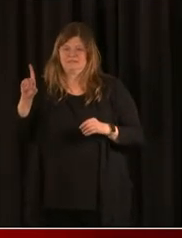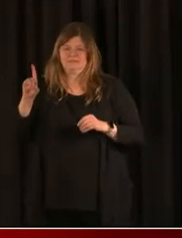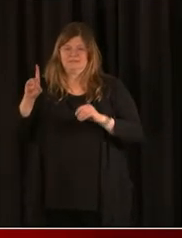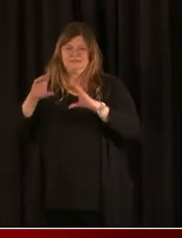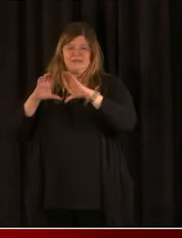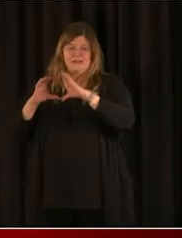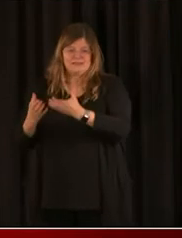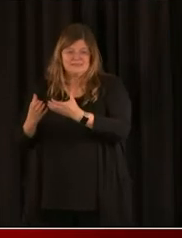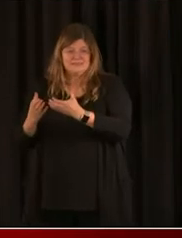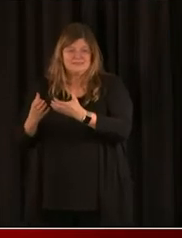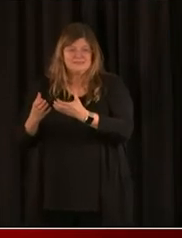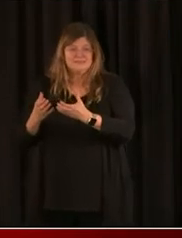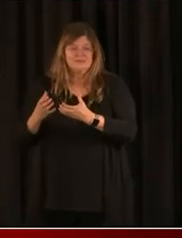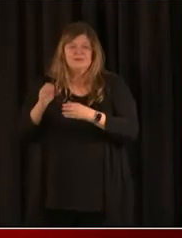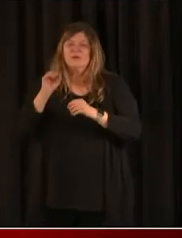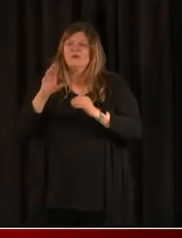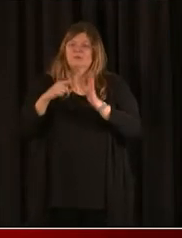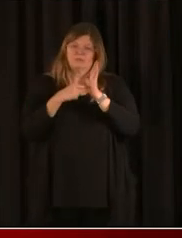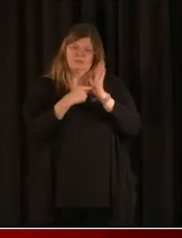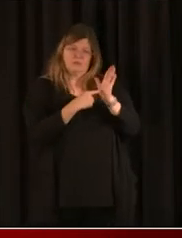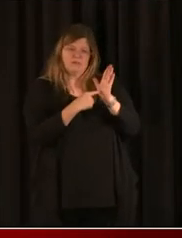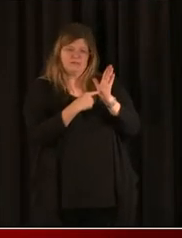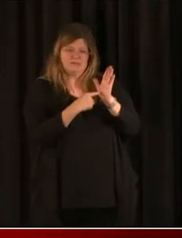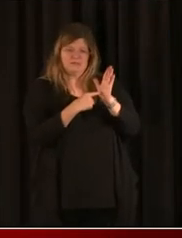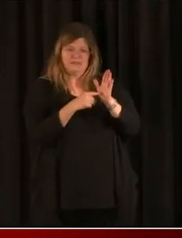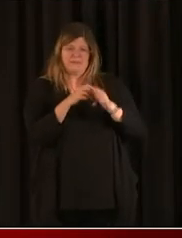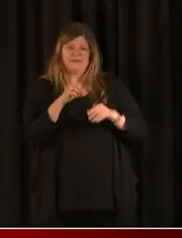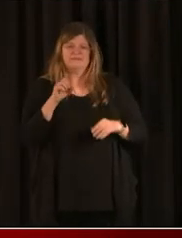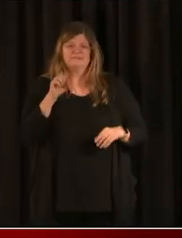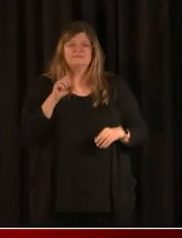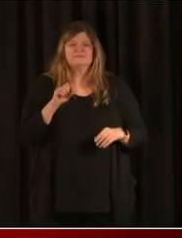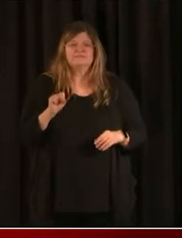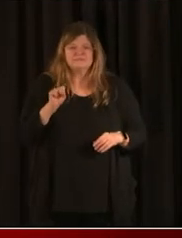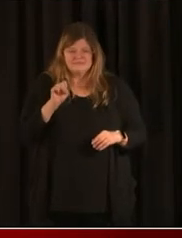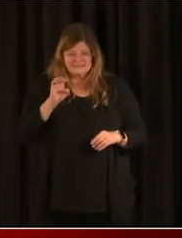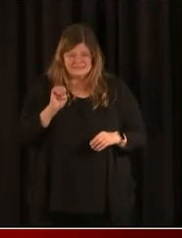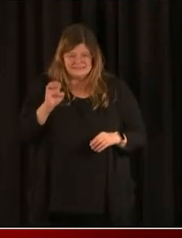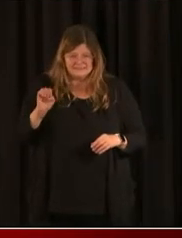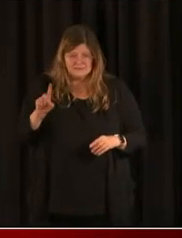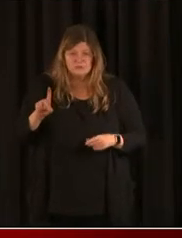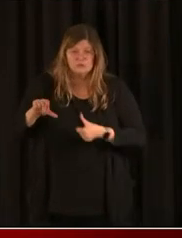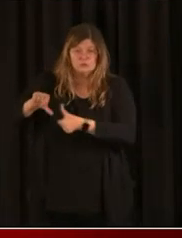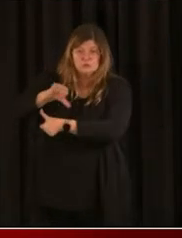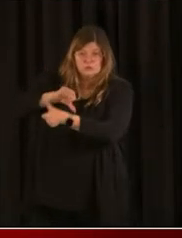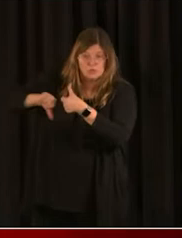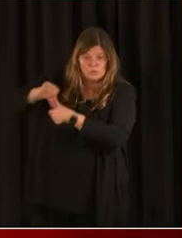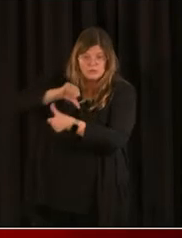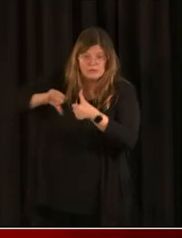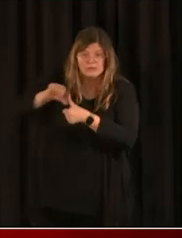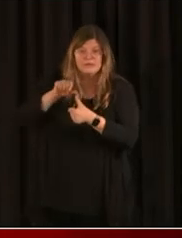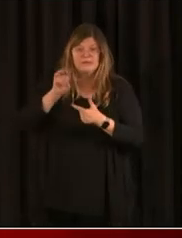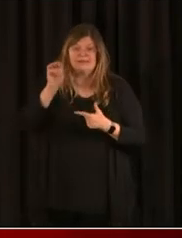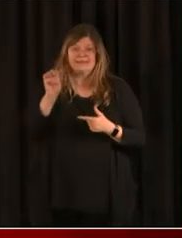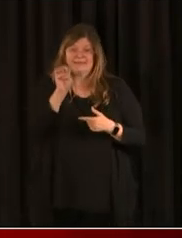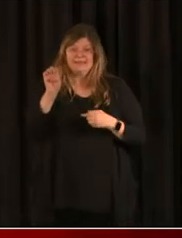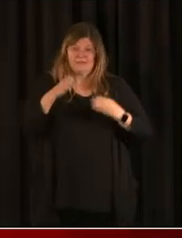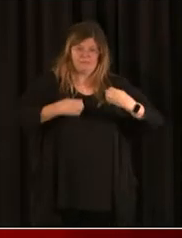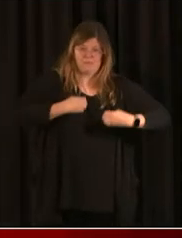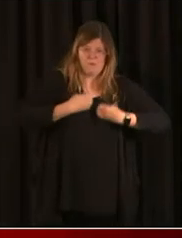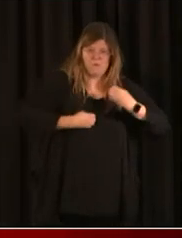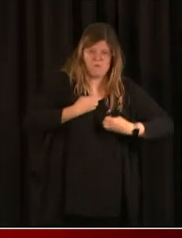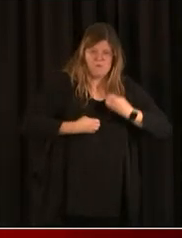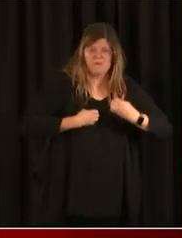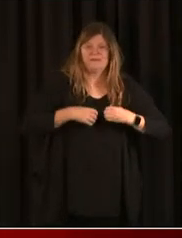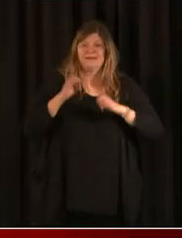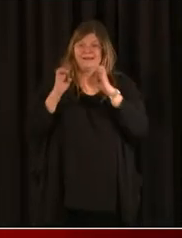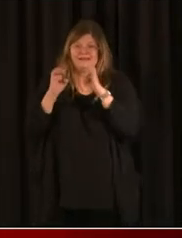classroom or a seed model. Social emotional academic development, where students are coming in person to receive the additional supports they need